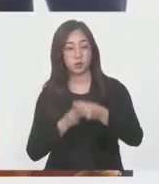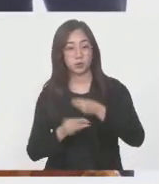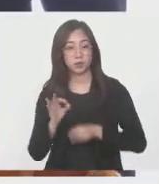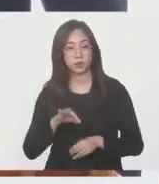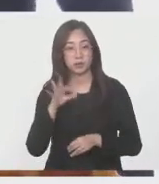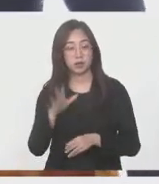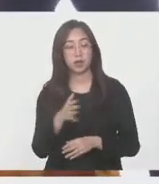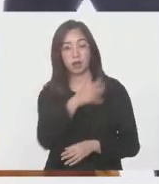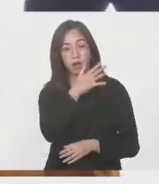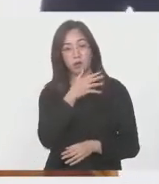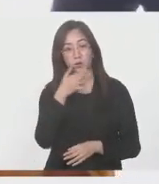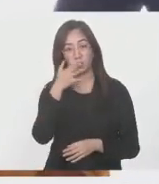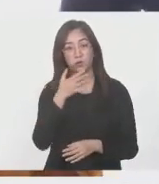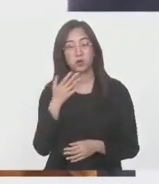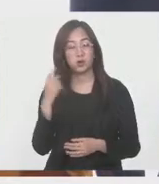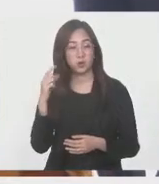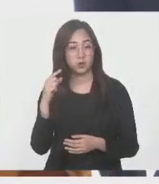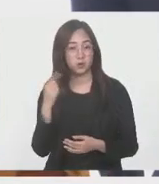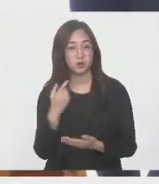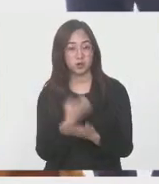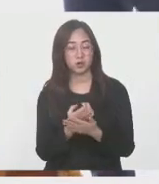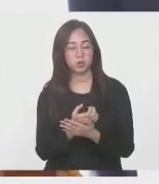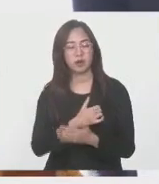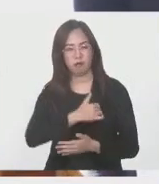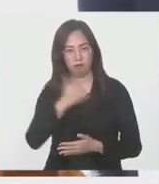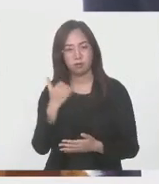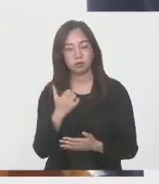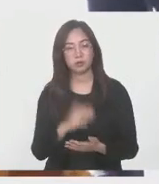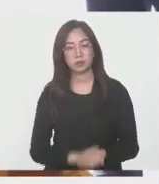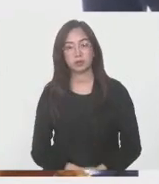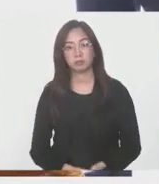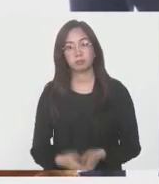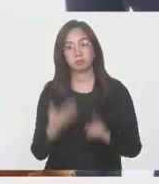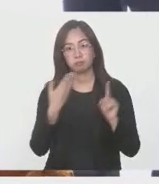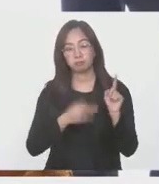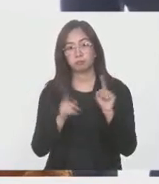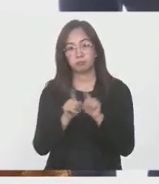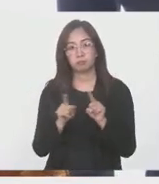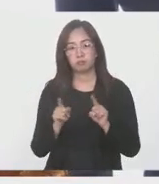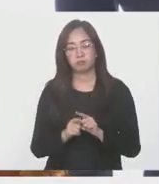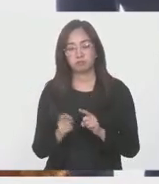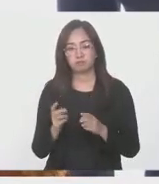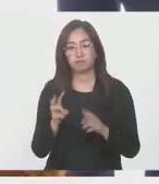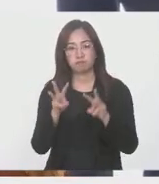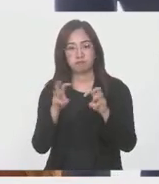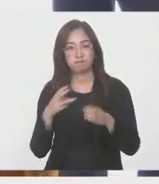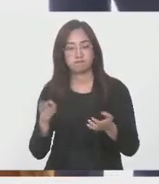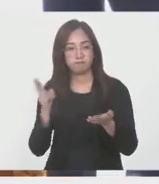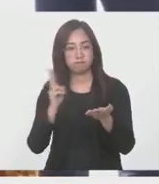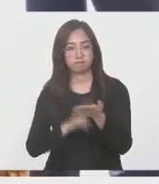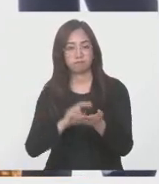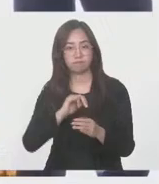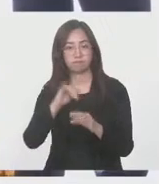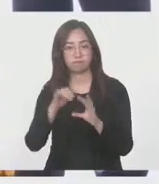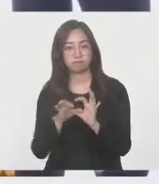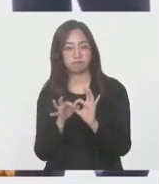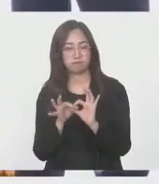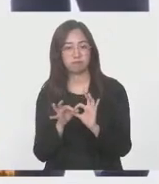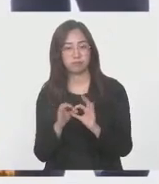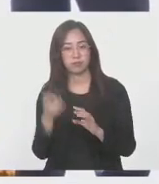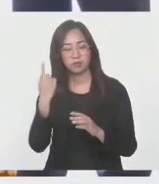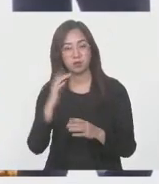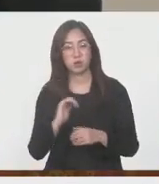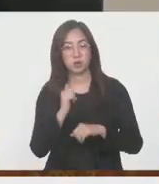investment, agriculture, green economy, and others. President Marcos also witnessed the signing of a joint communique to establish the